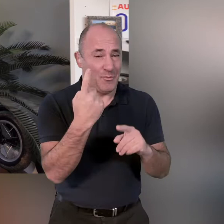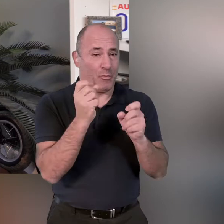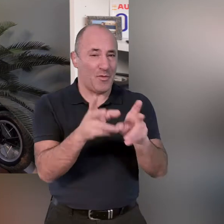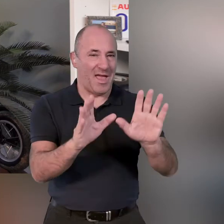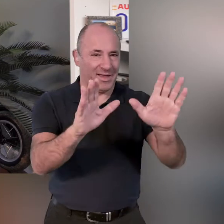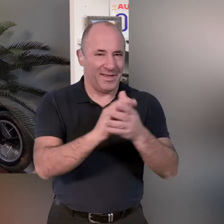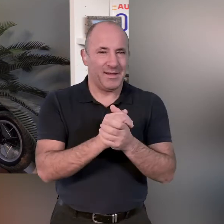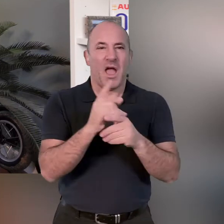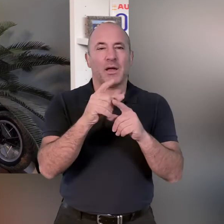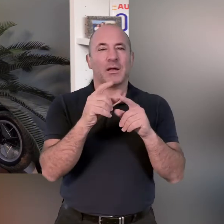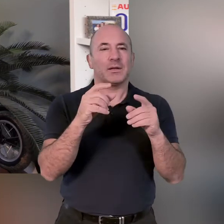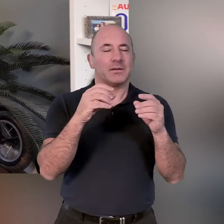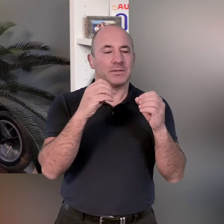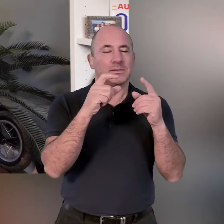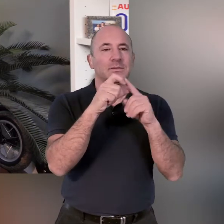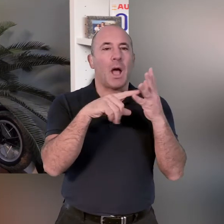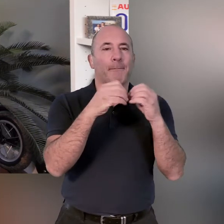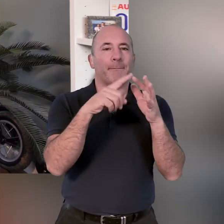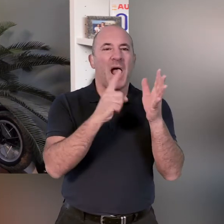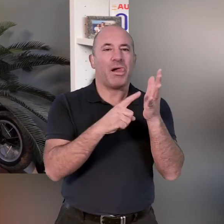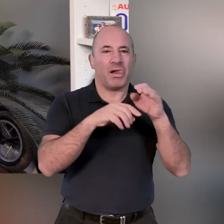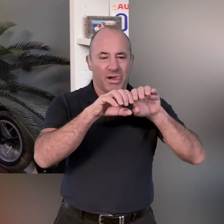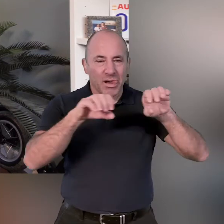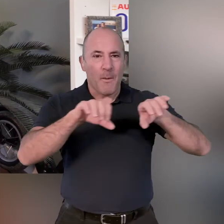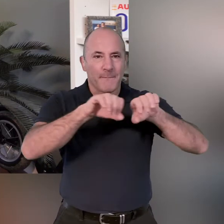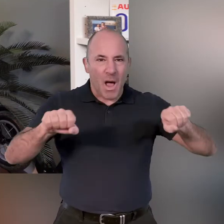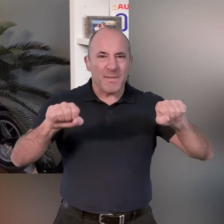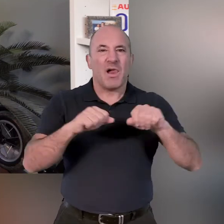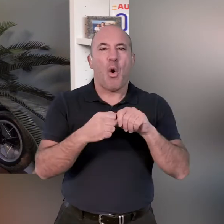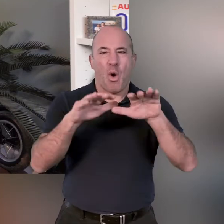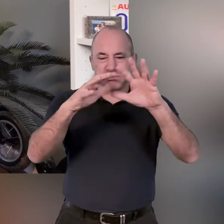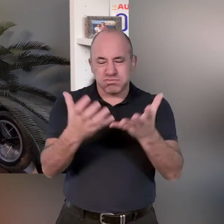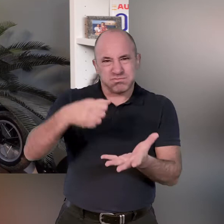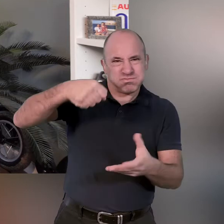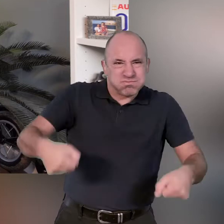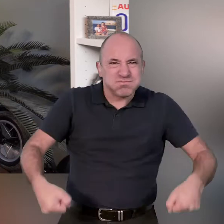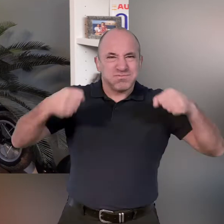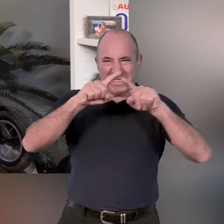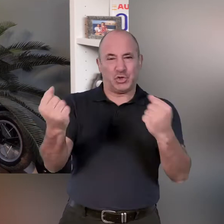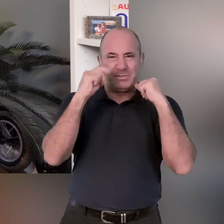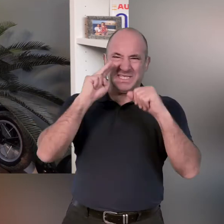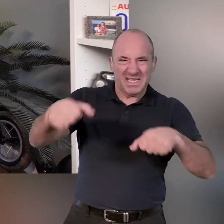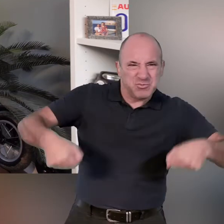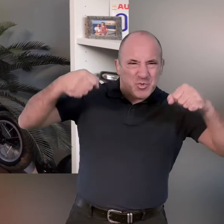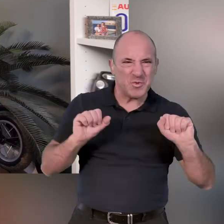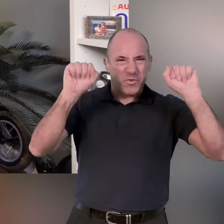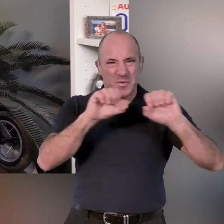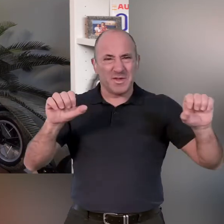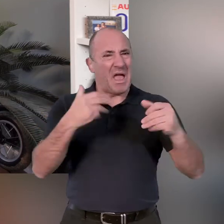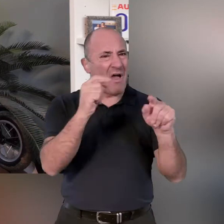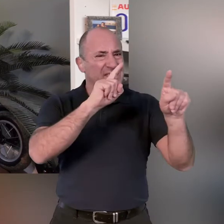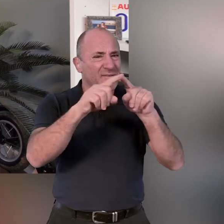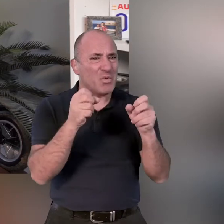in. So stuff like dumbbells, barbells, kettlebells, all that kind of stuff that you see in the gym. But there's other things like resistance